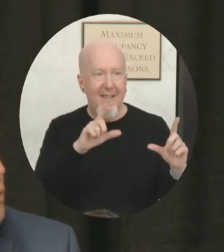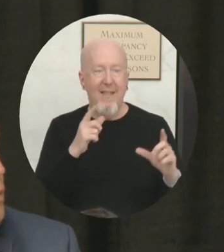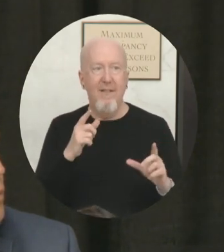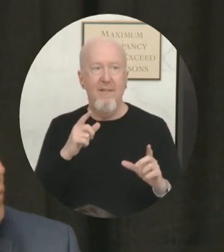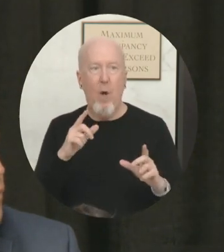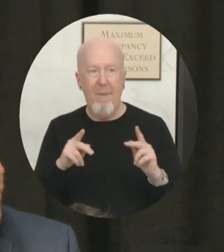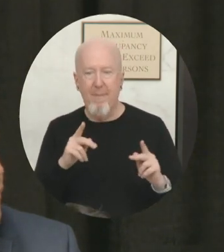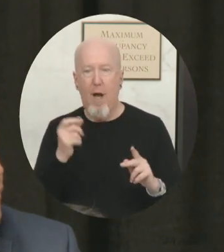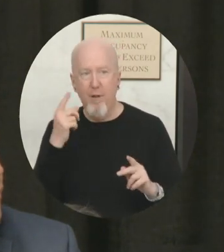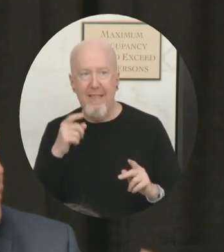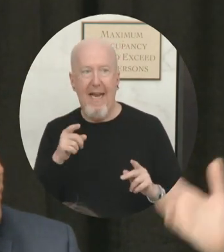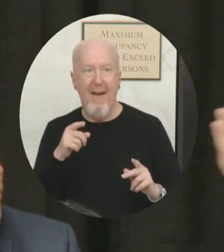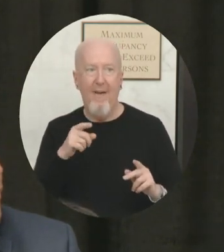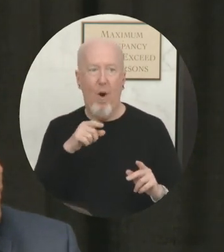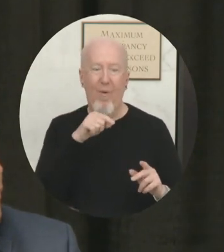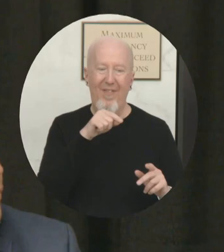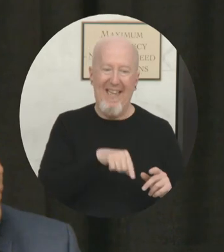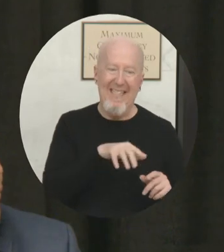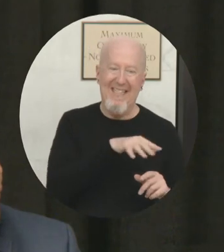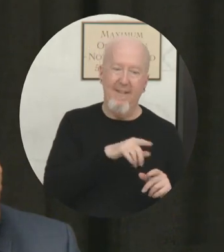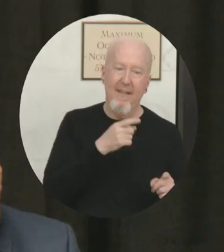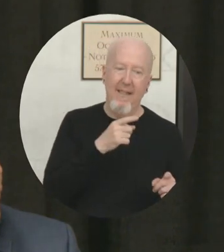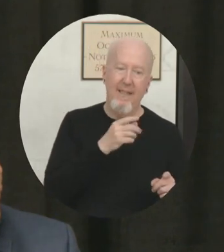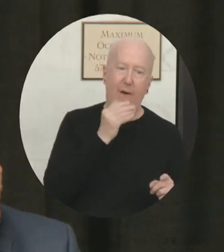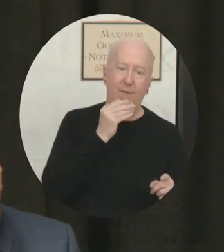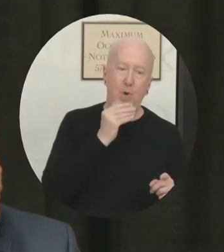food space rather than a